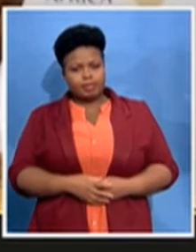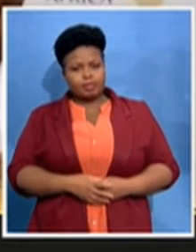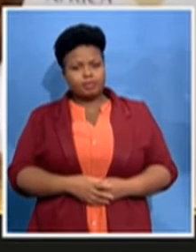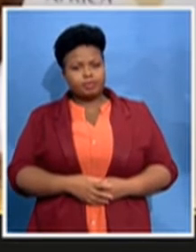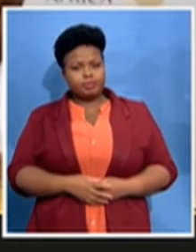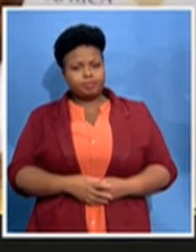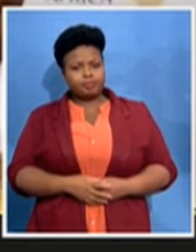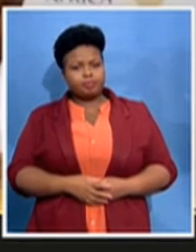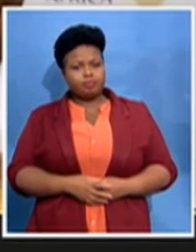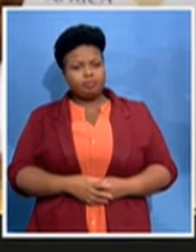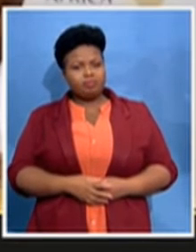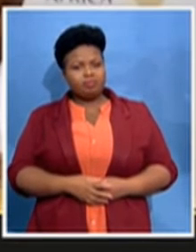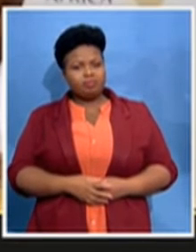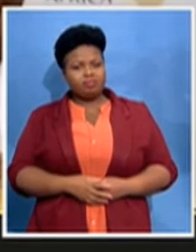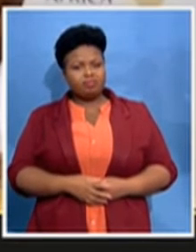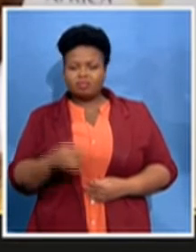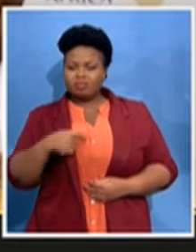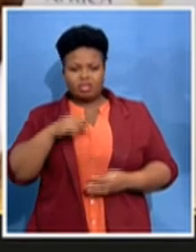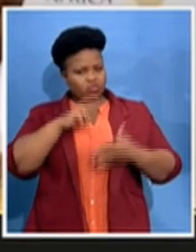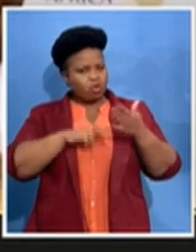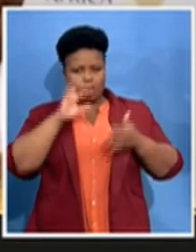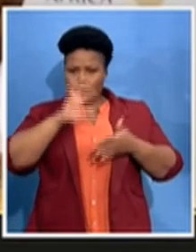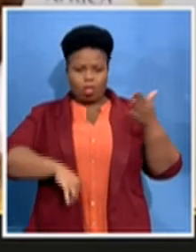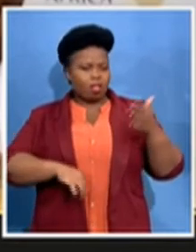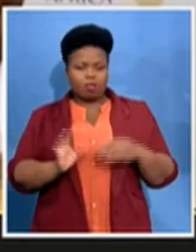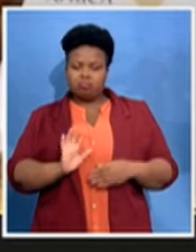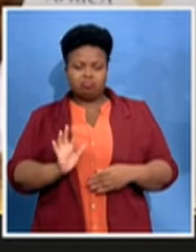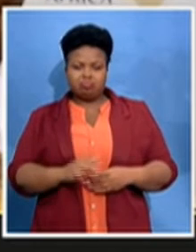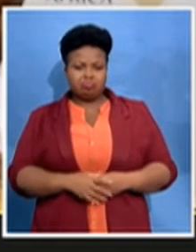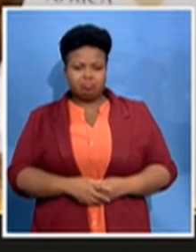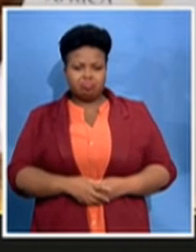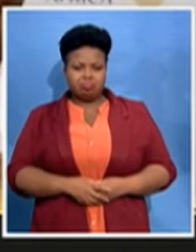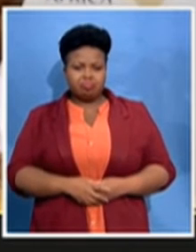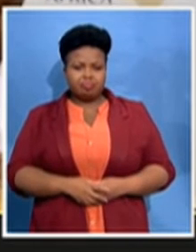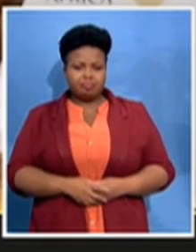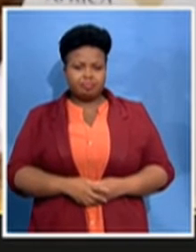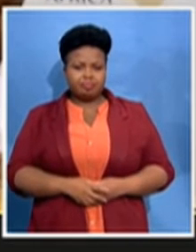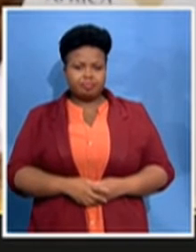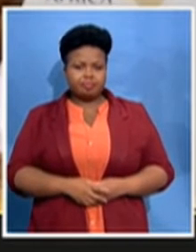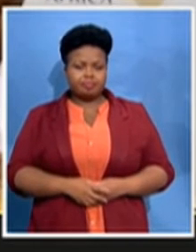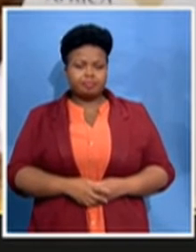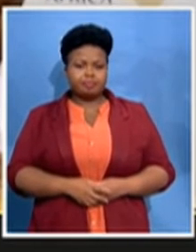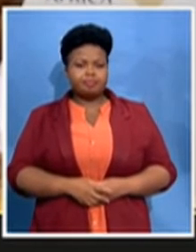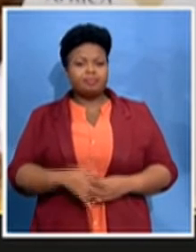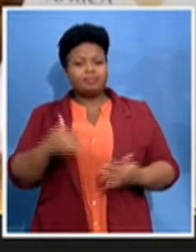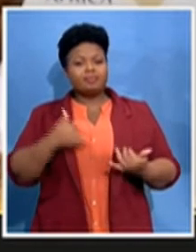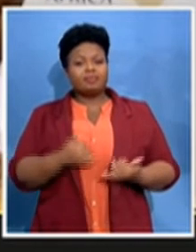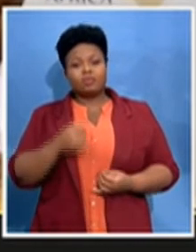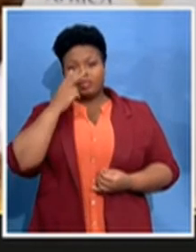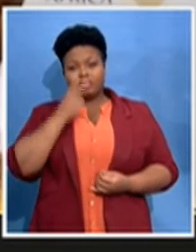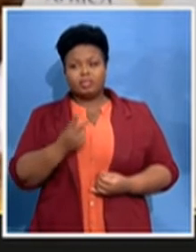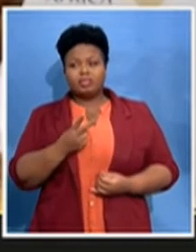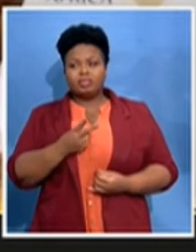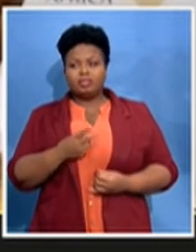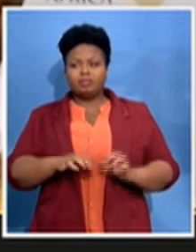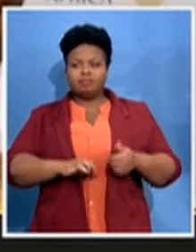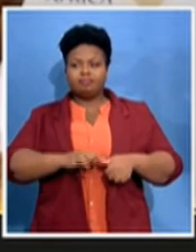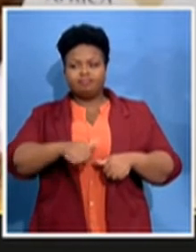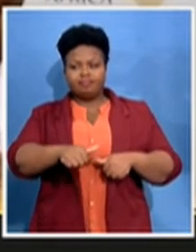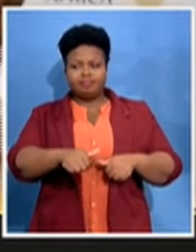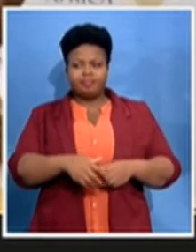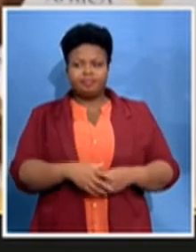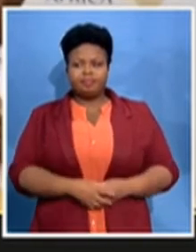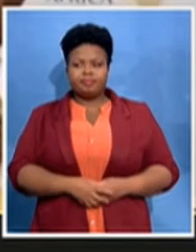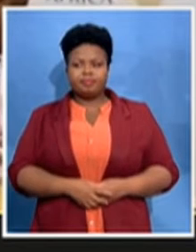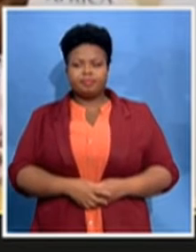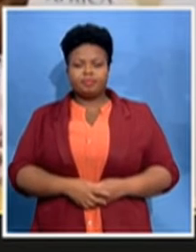them. So let's go look at the trends. So last week when we met here and we compare what we have